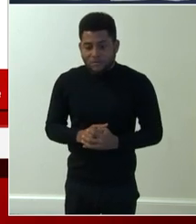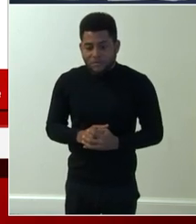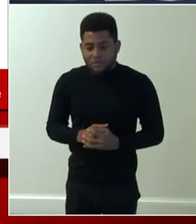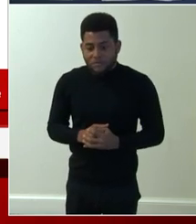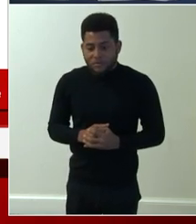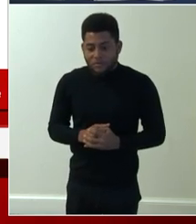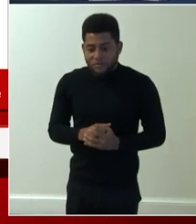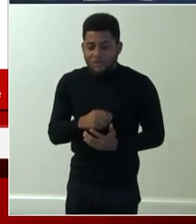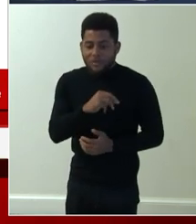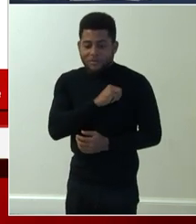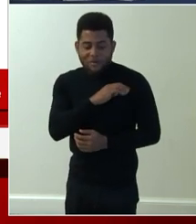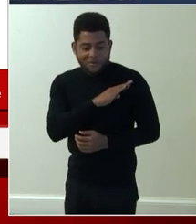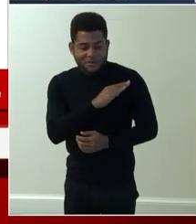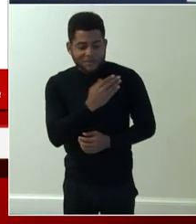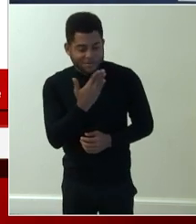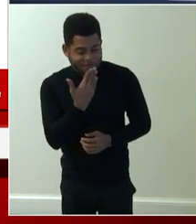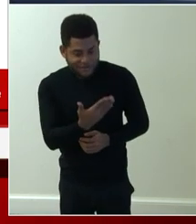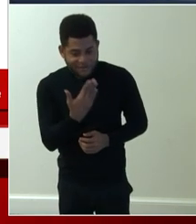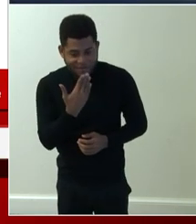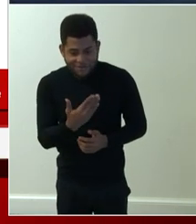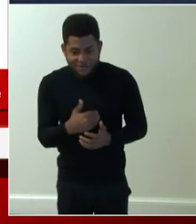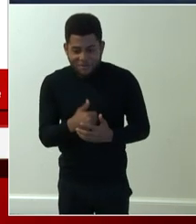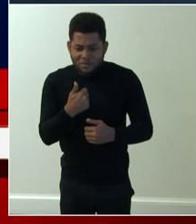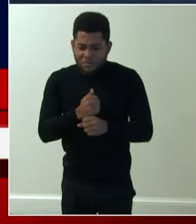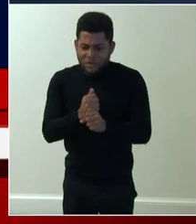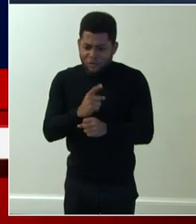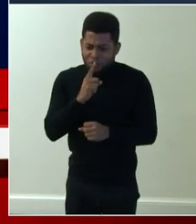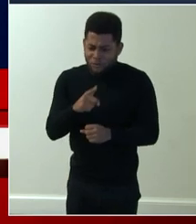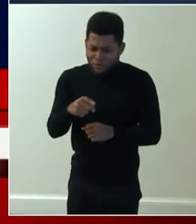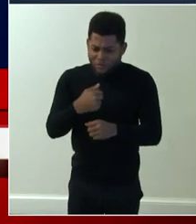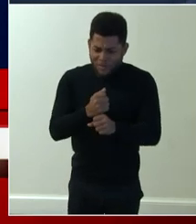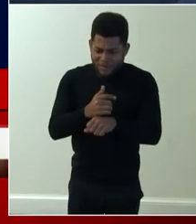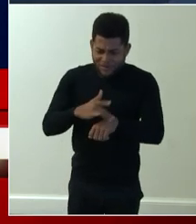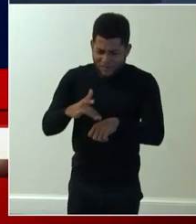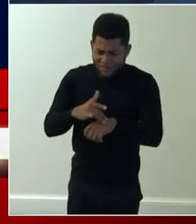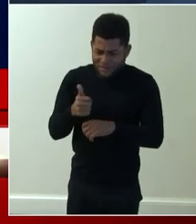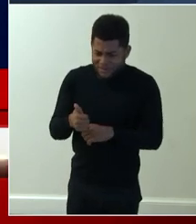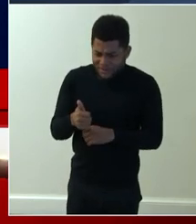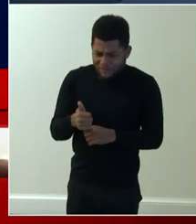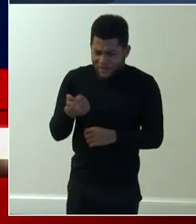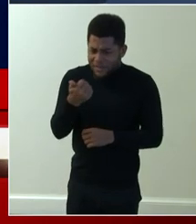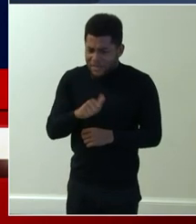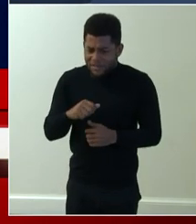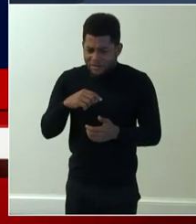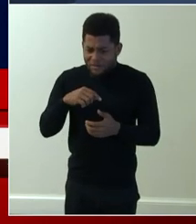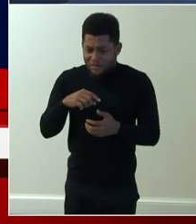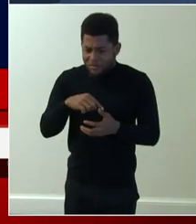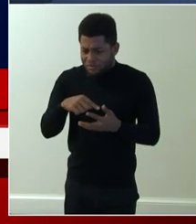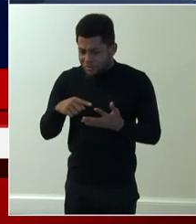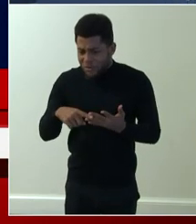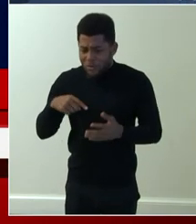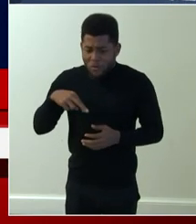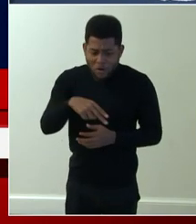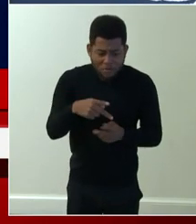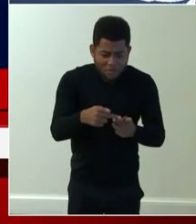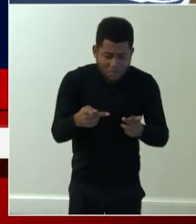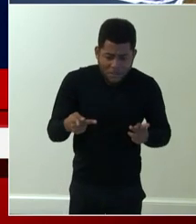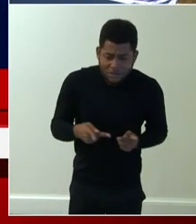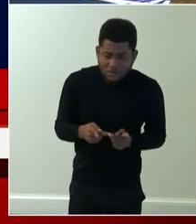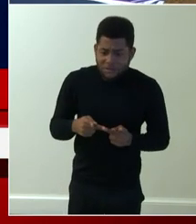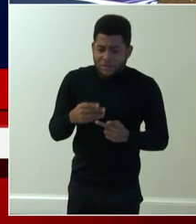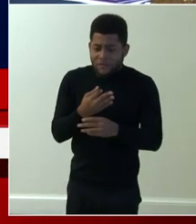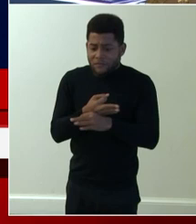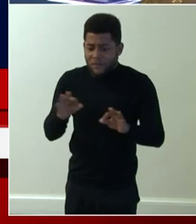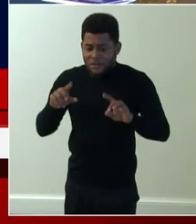make sure that you are availing yourselves of one of those opportunities. Walk-up sites, get your free test